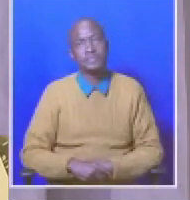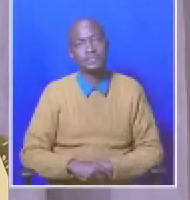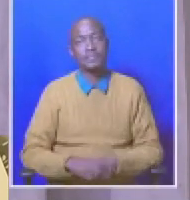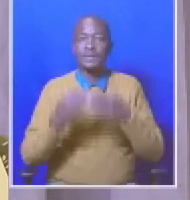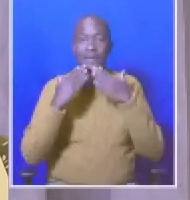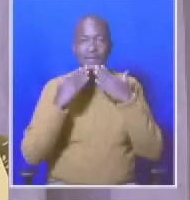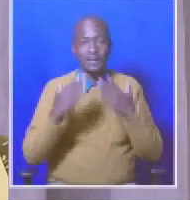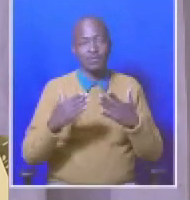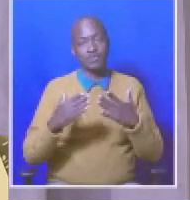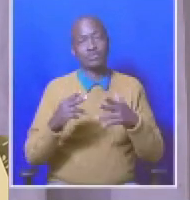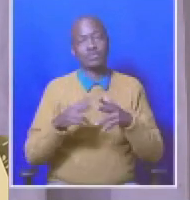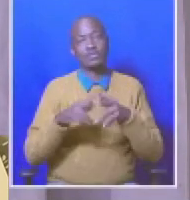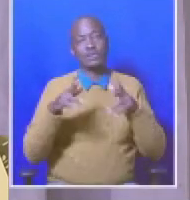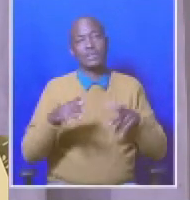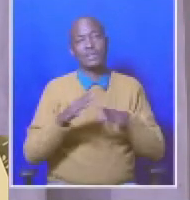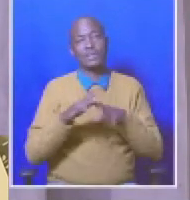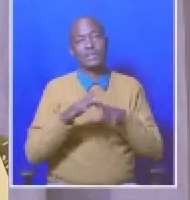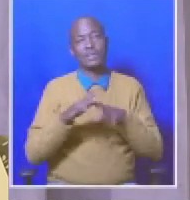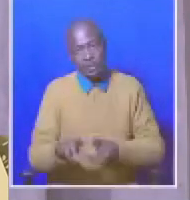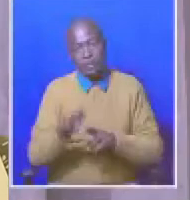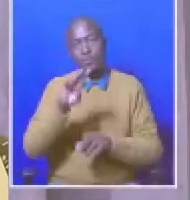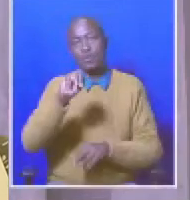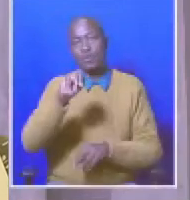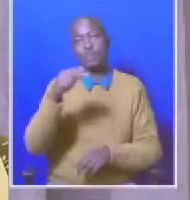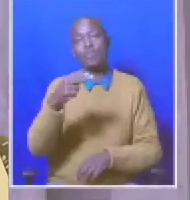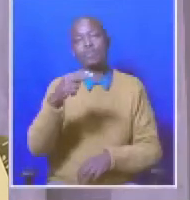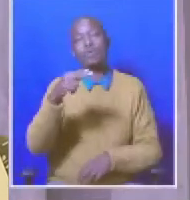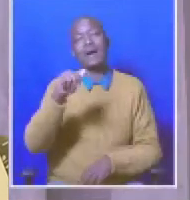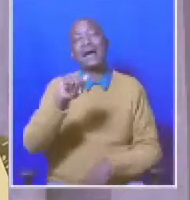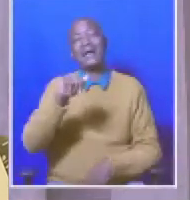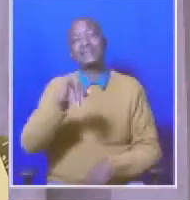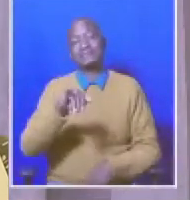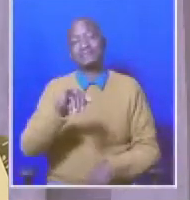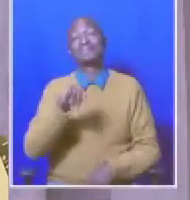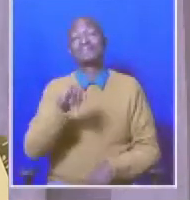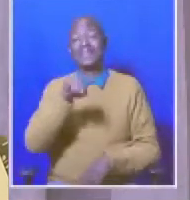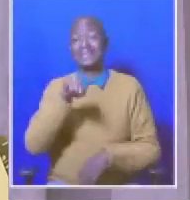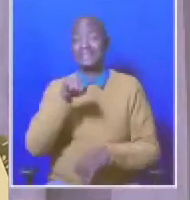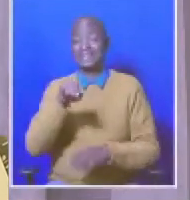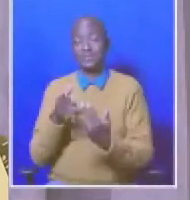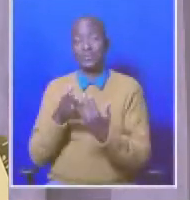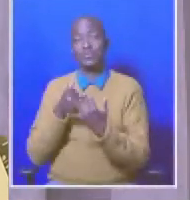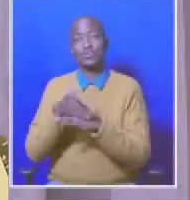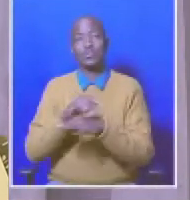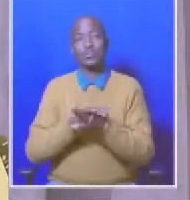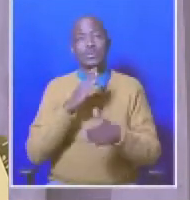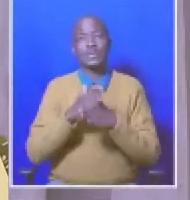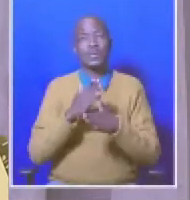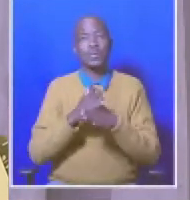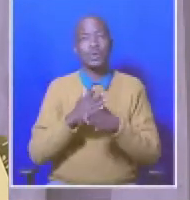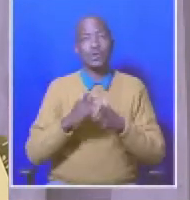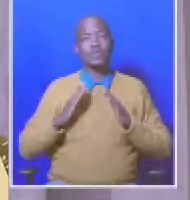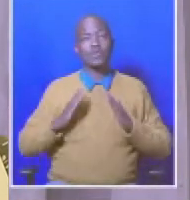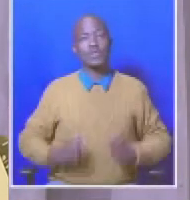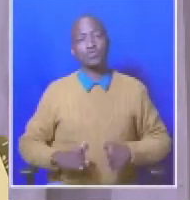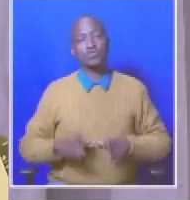Thank you very much, Honorable Mohai. Through the work of the Human Resource Development